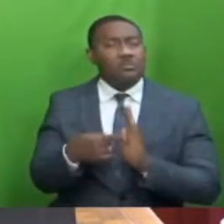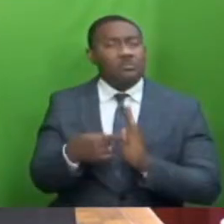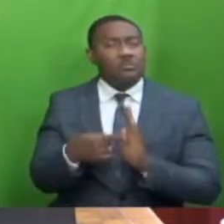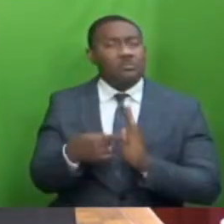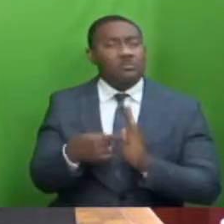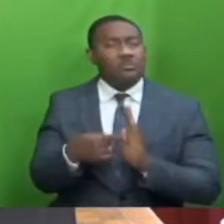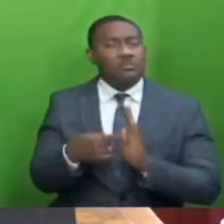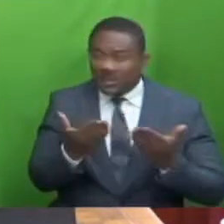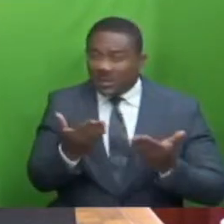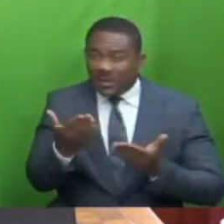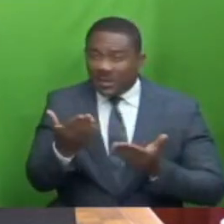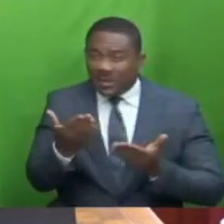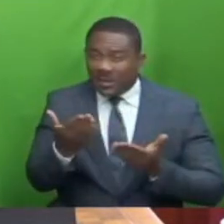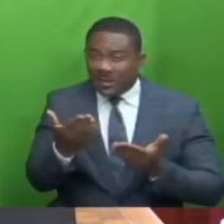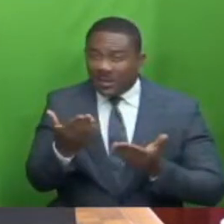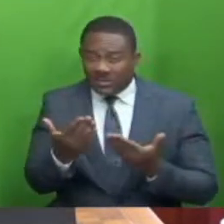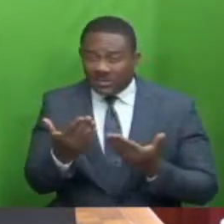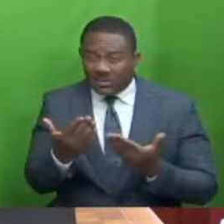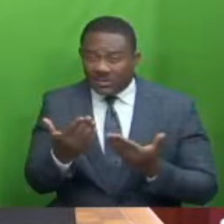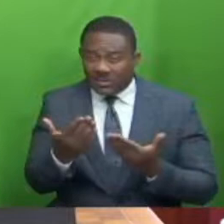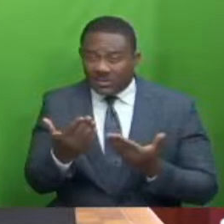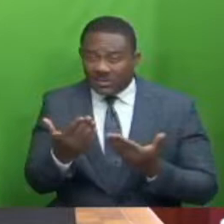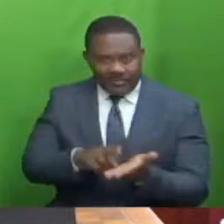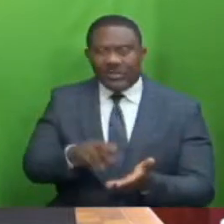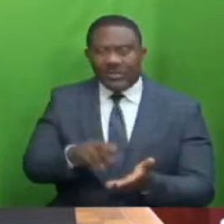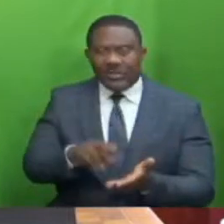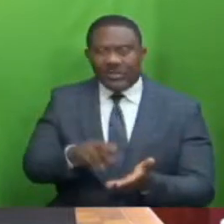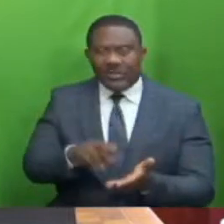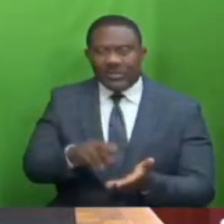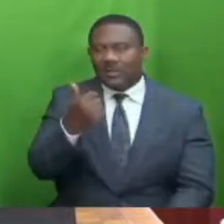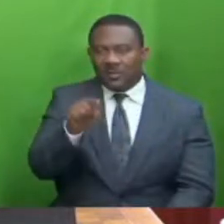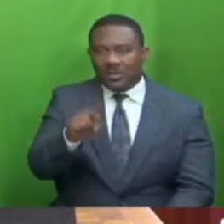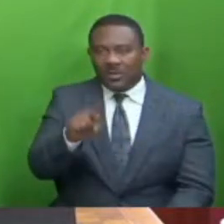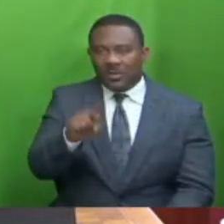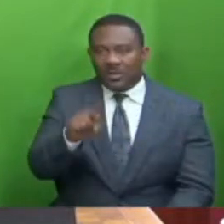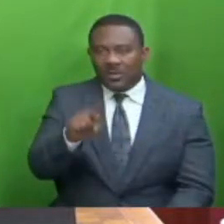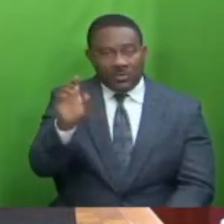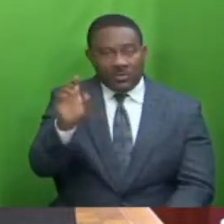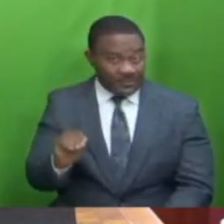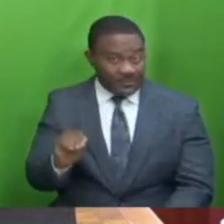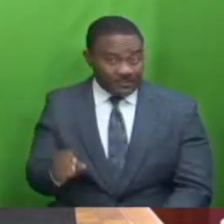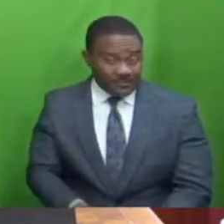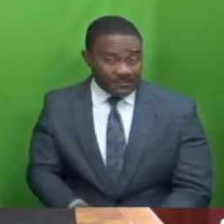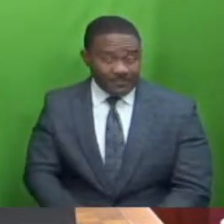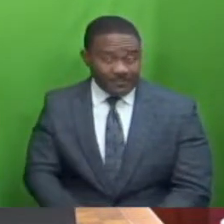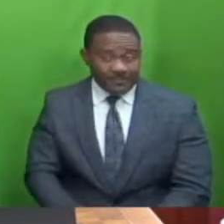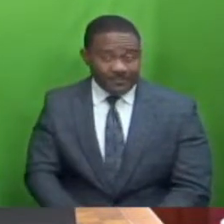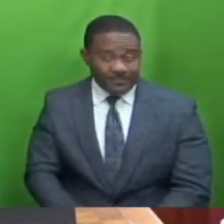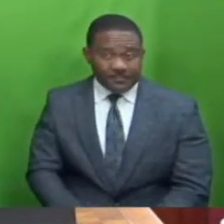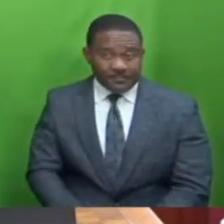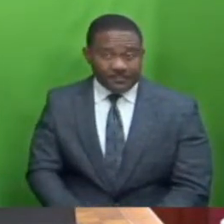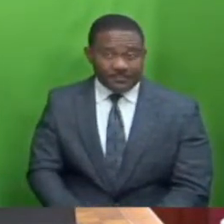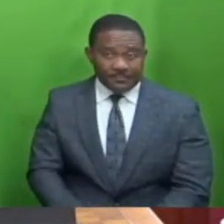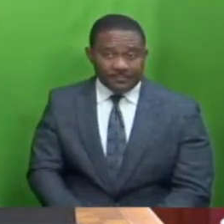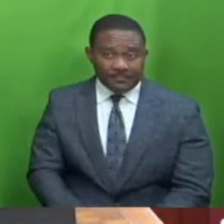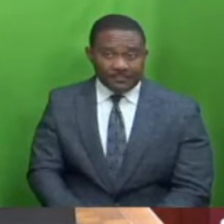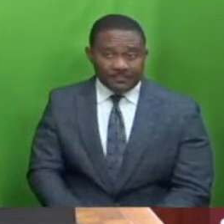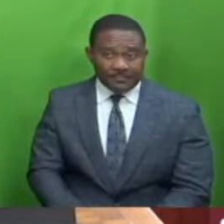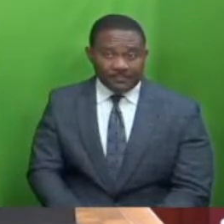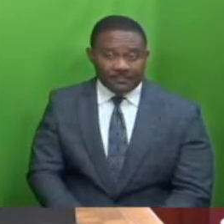services sector, which recorded a growth of 10.1%. Headline inflation eased in the first half